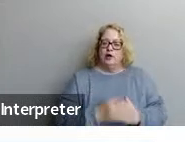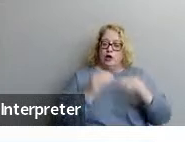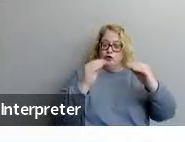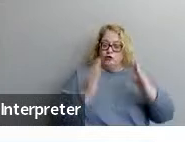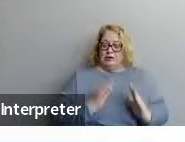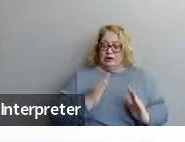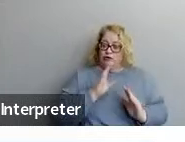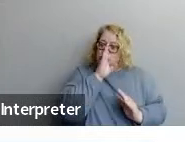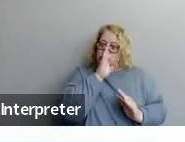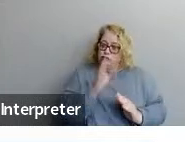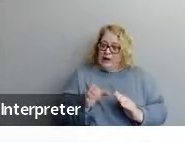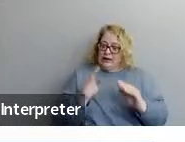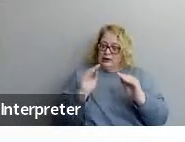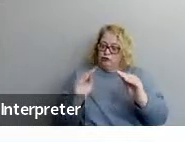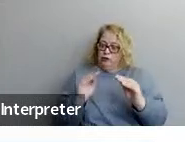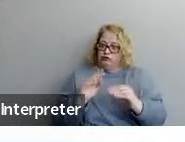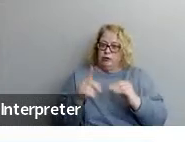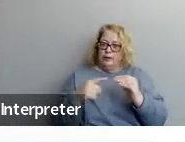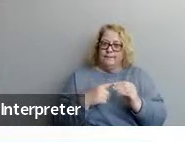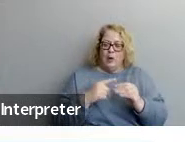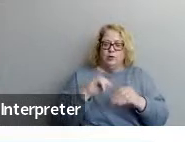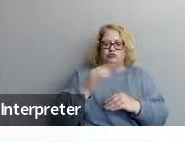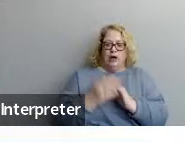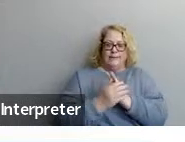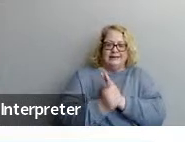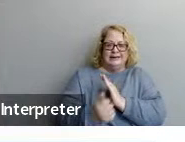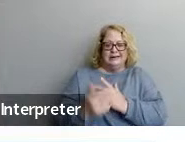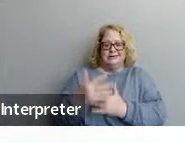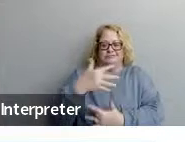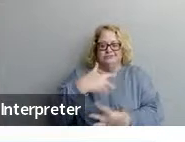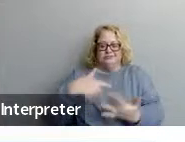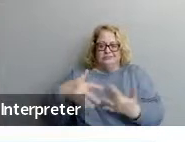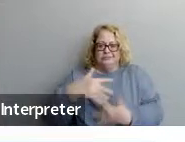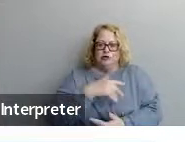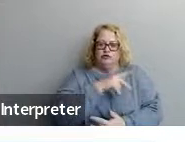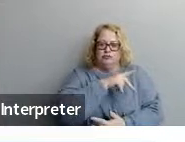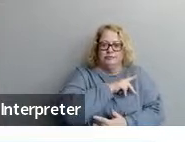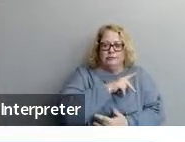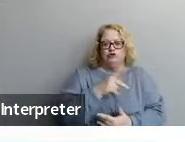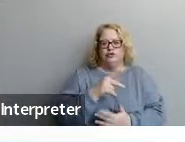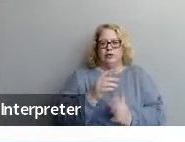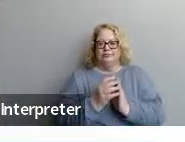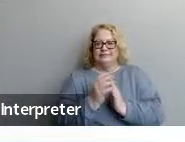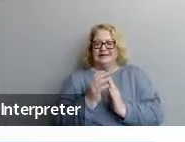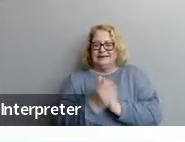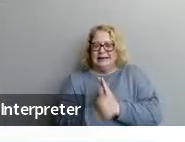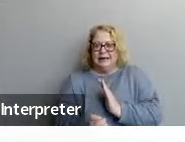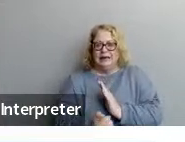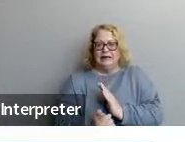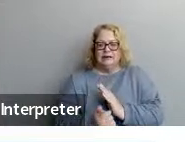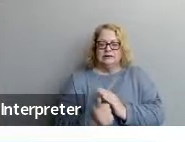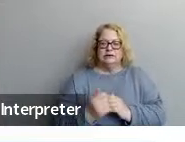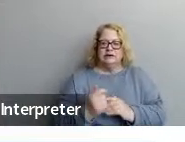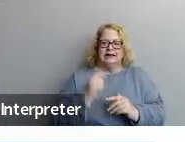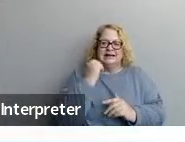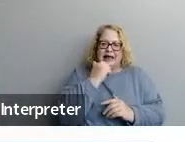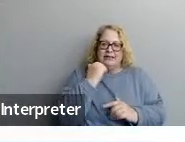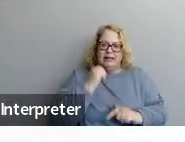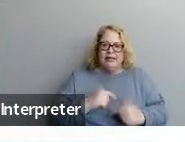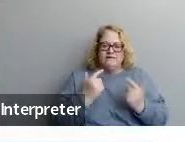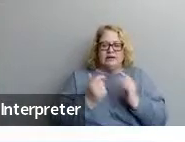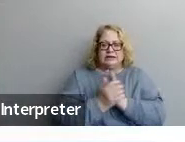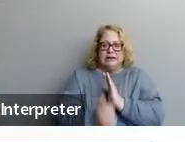their teacher in job skills, interpersonal and social skills, and daily living skills in that place of business. They're increasing